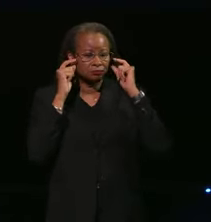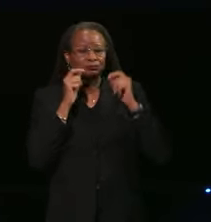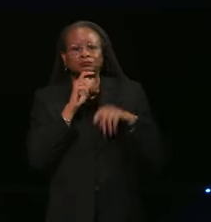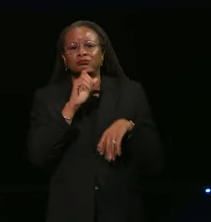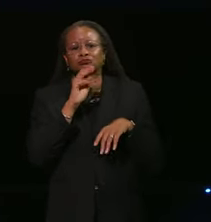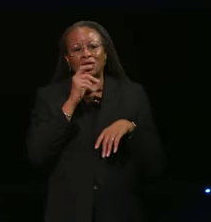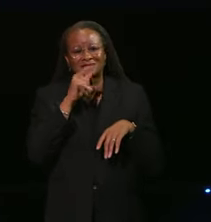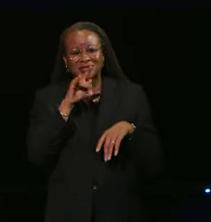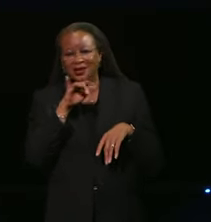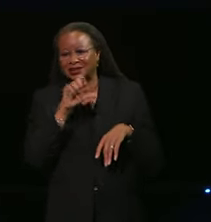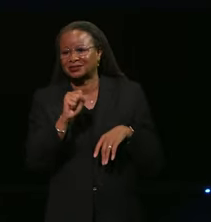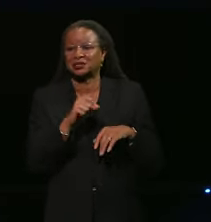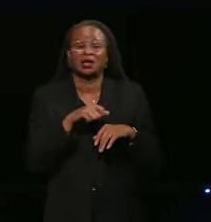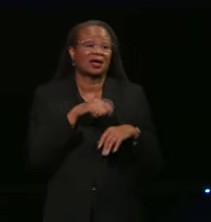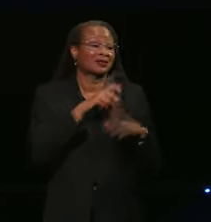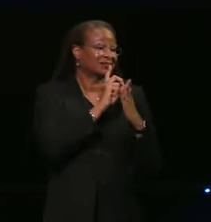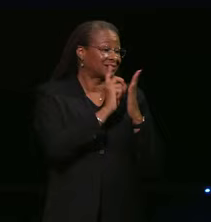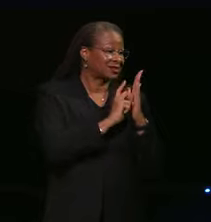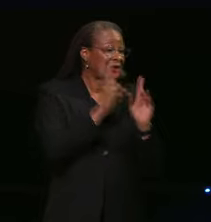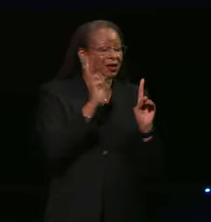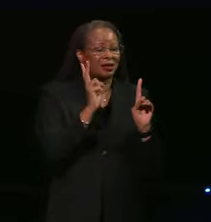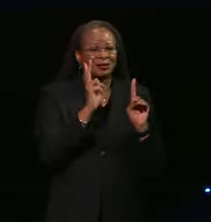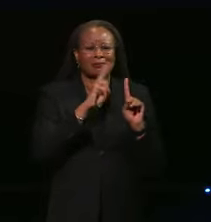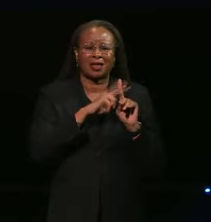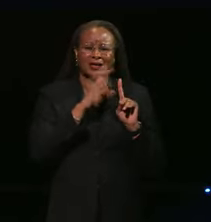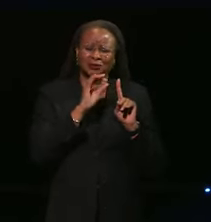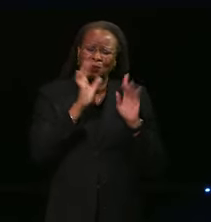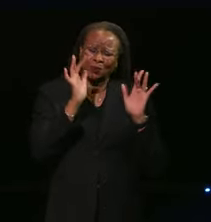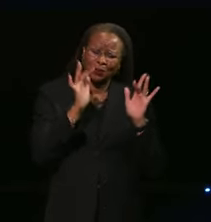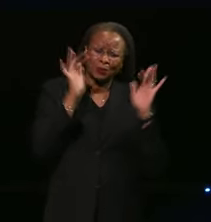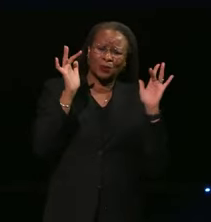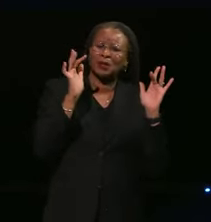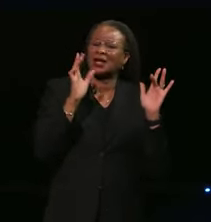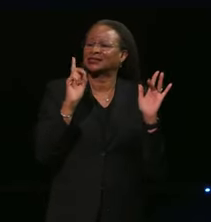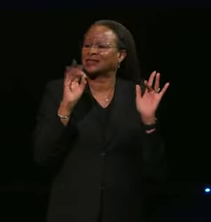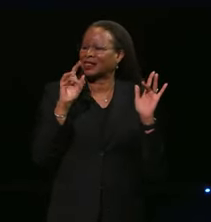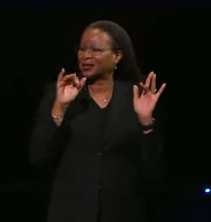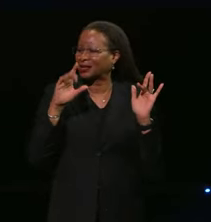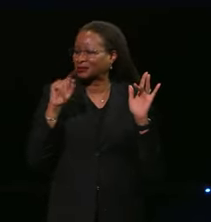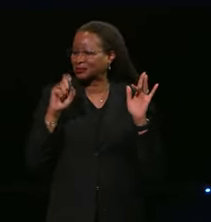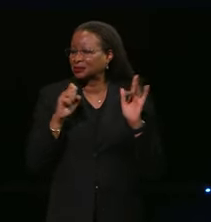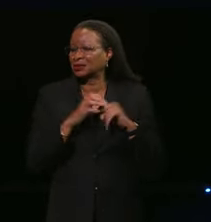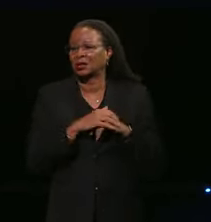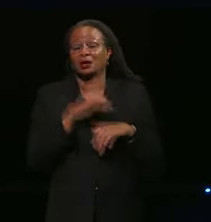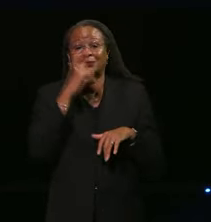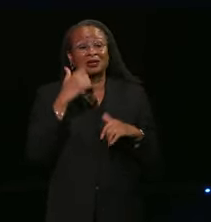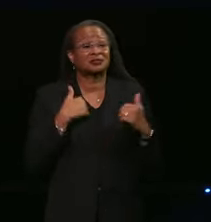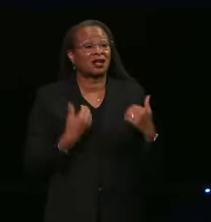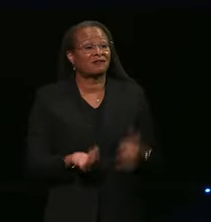designed and they were applied so delicately because